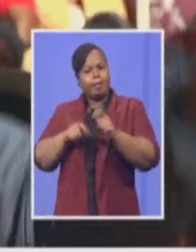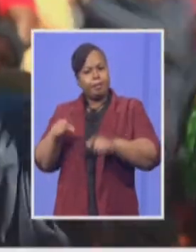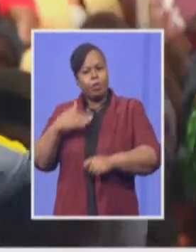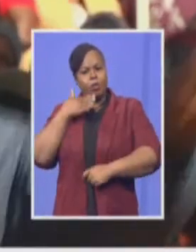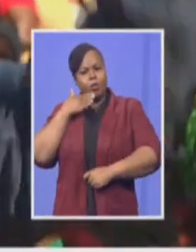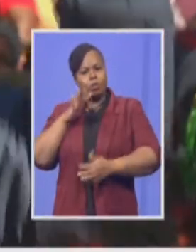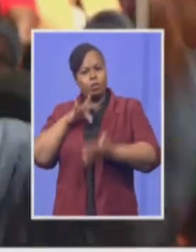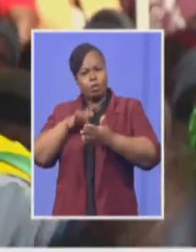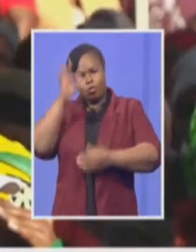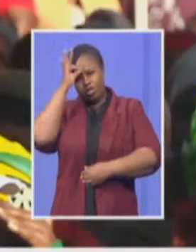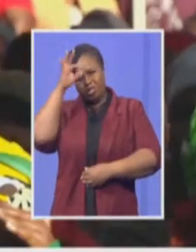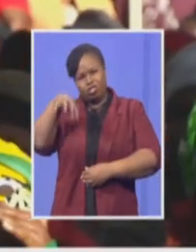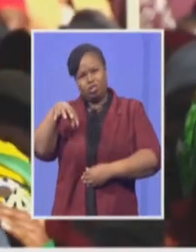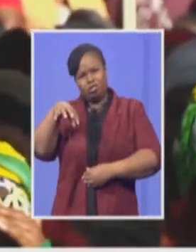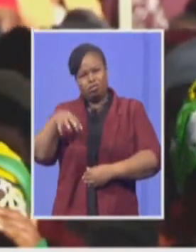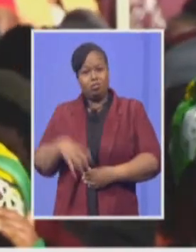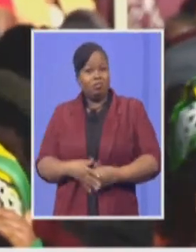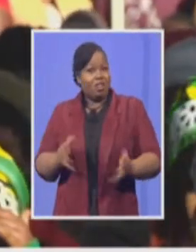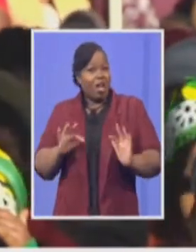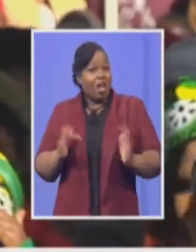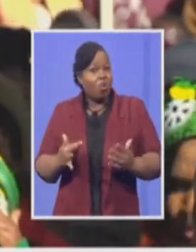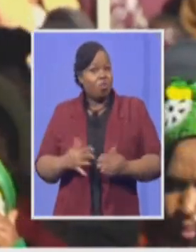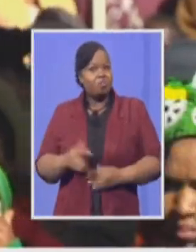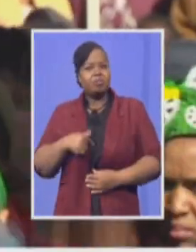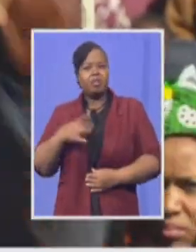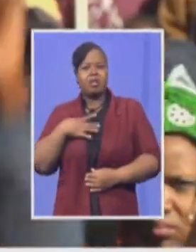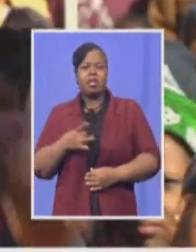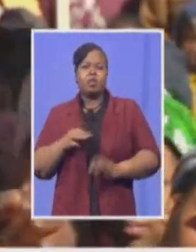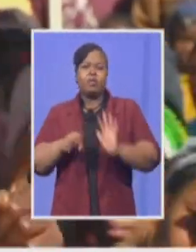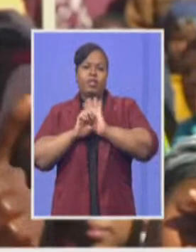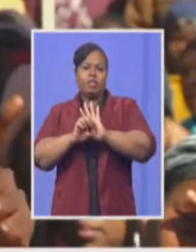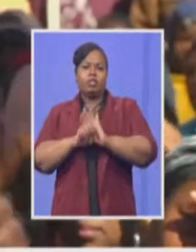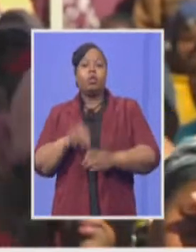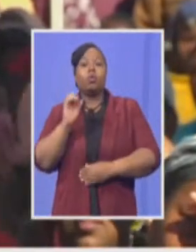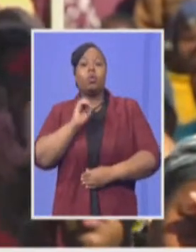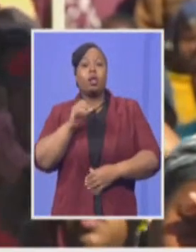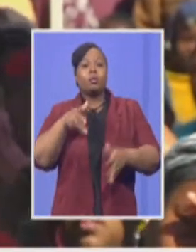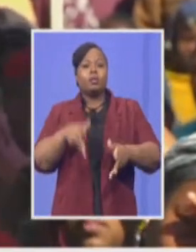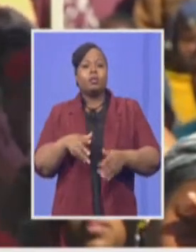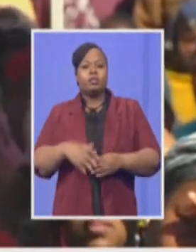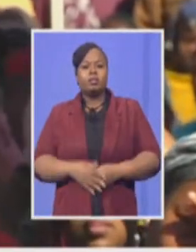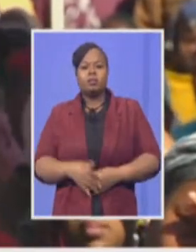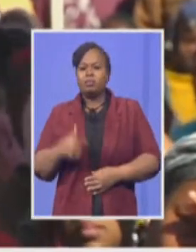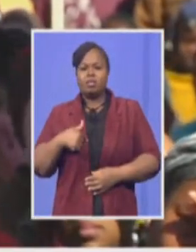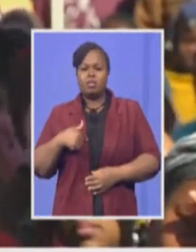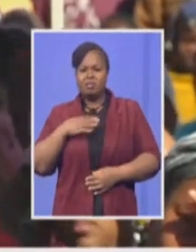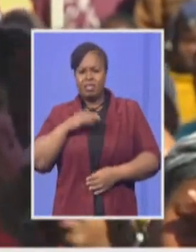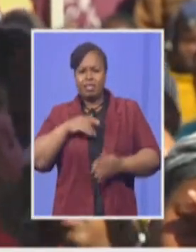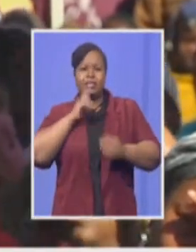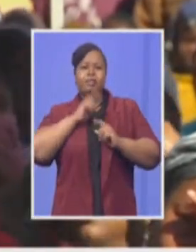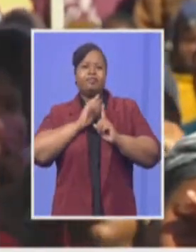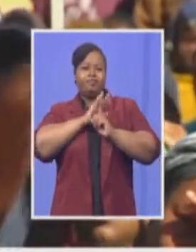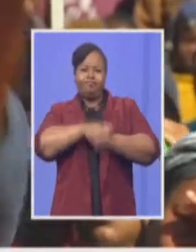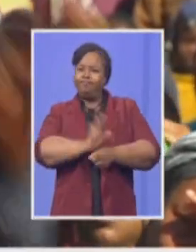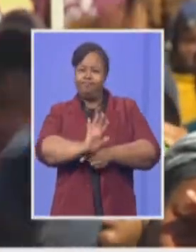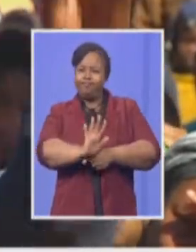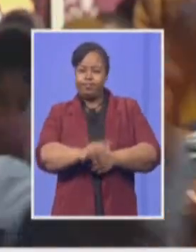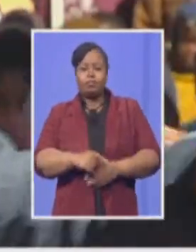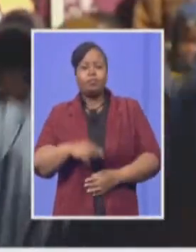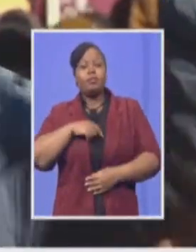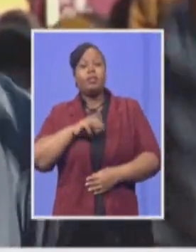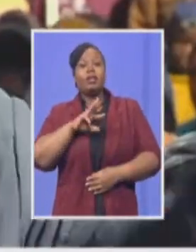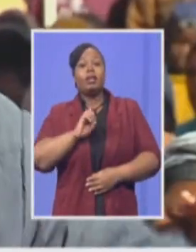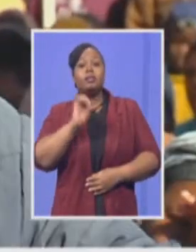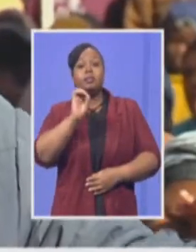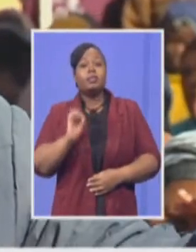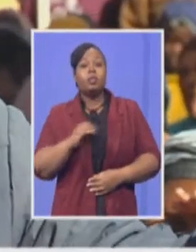police station or be police officers? I want to give you a typical example. In Orlando, and I'm not going to discriminate this, majority, 90% of